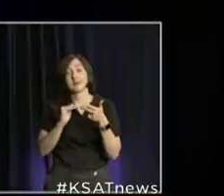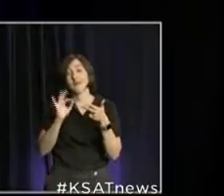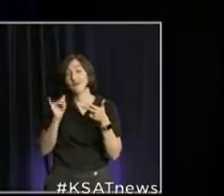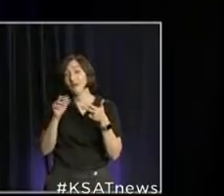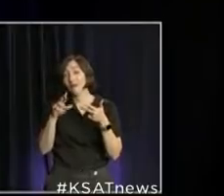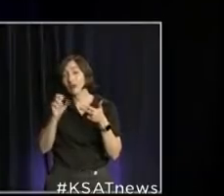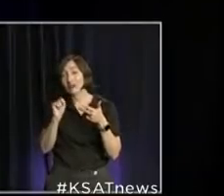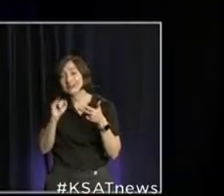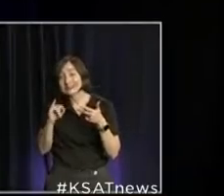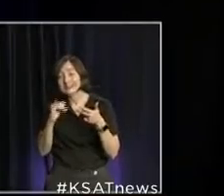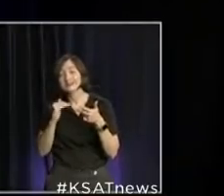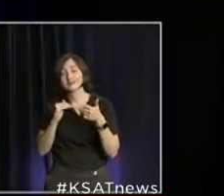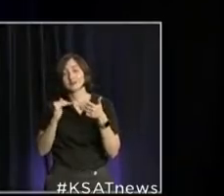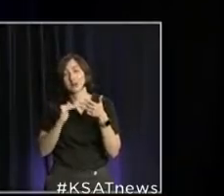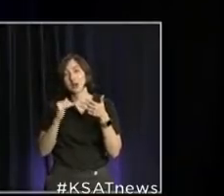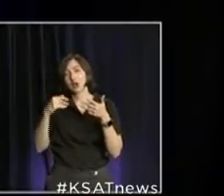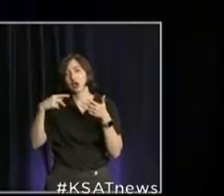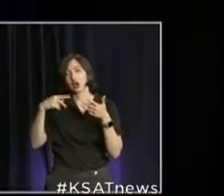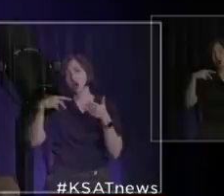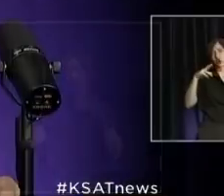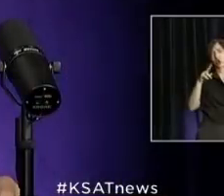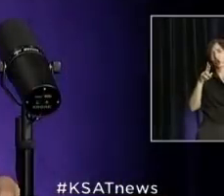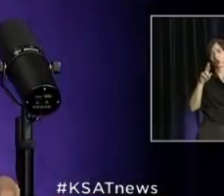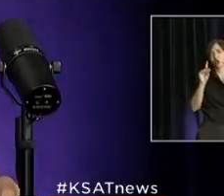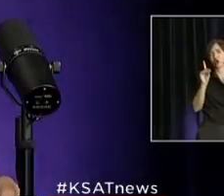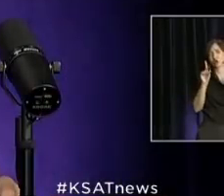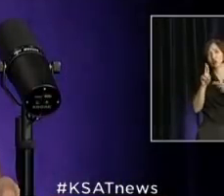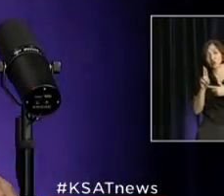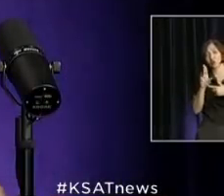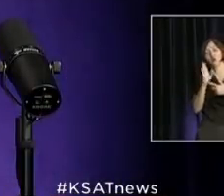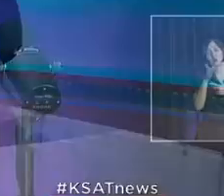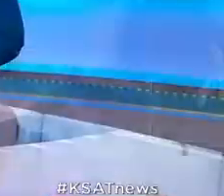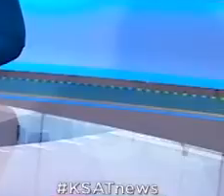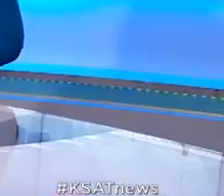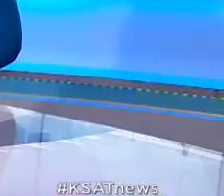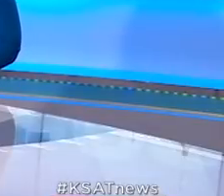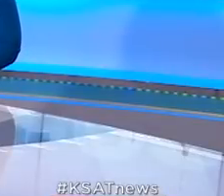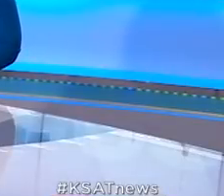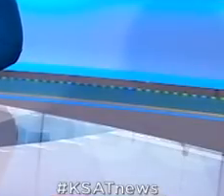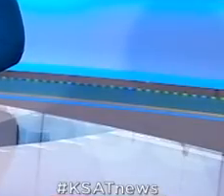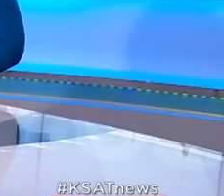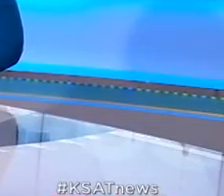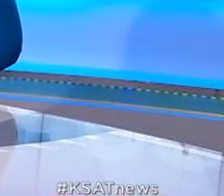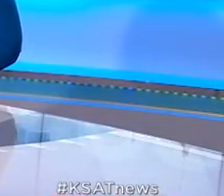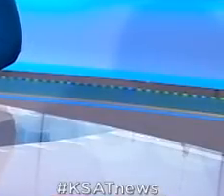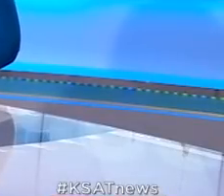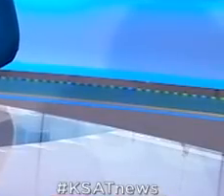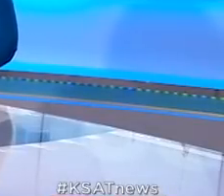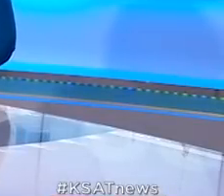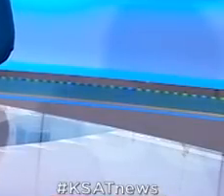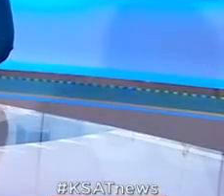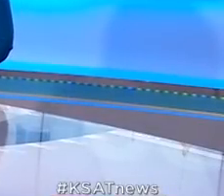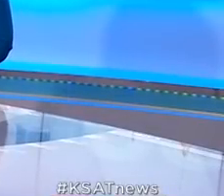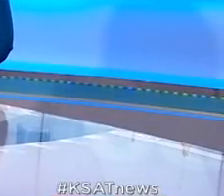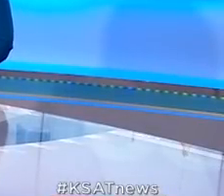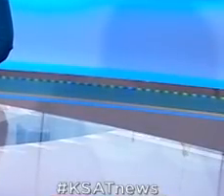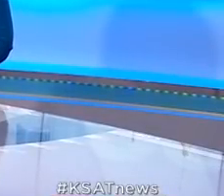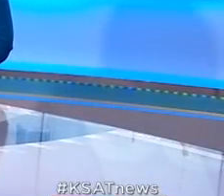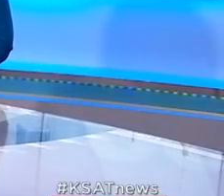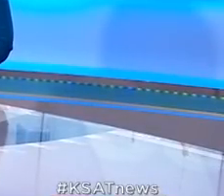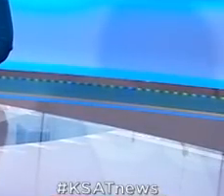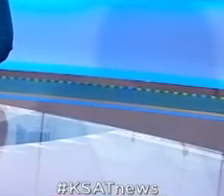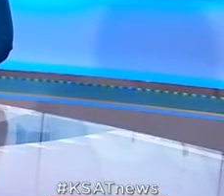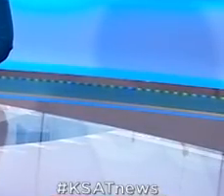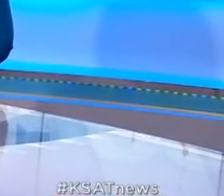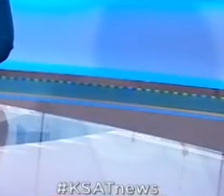experience about their COVID-19 vaccinations. All right, that's Dr. Ferhat Ozturk giving an update on